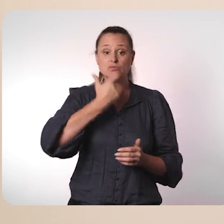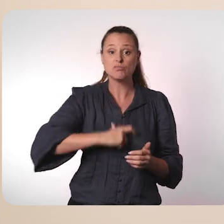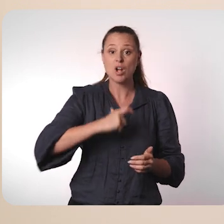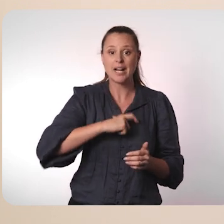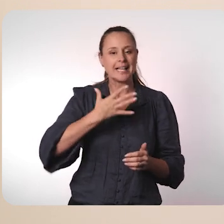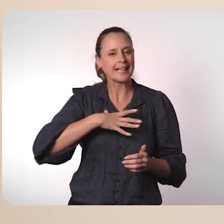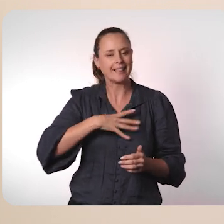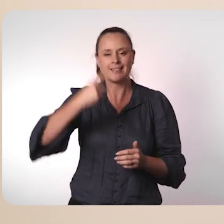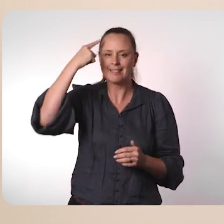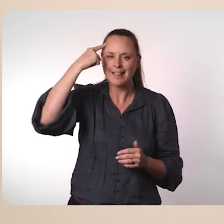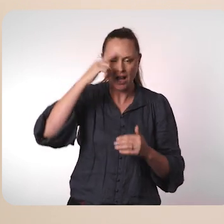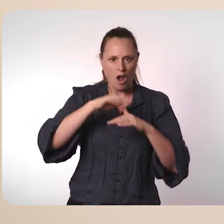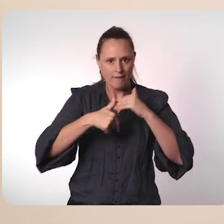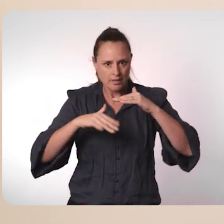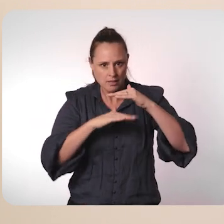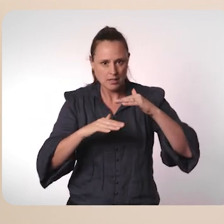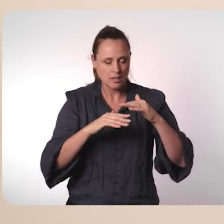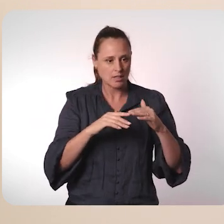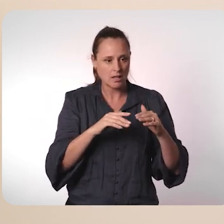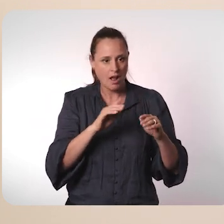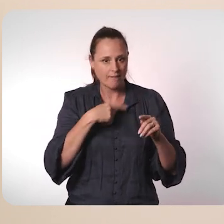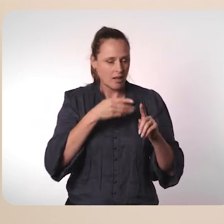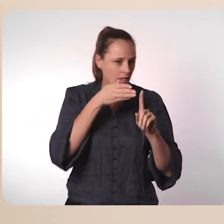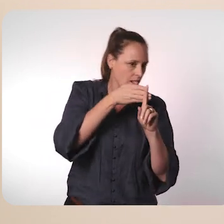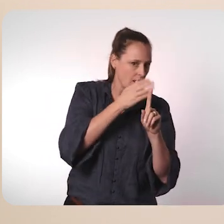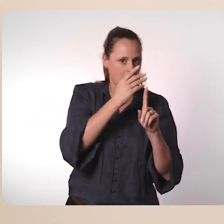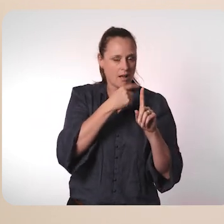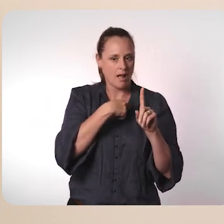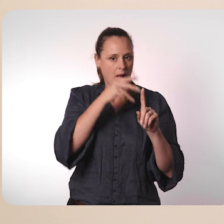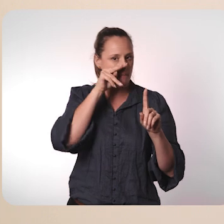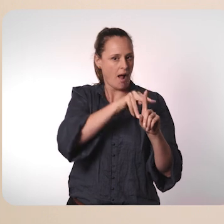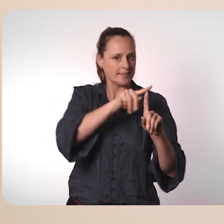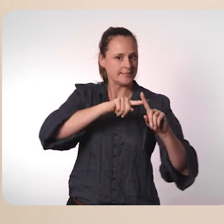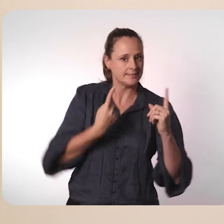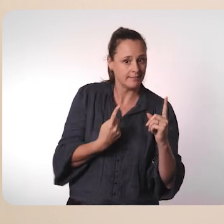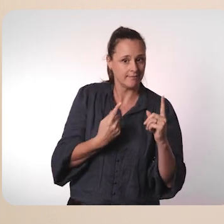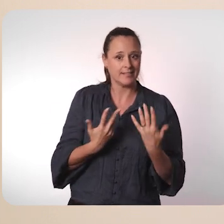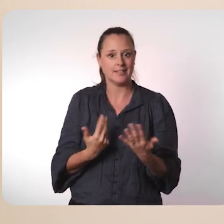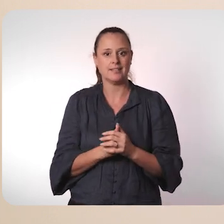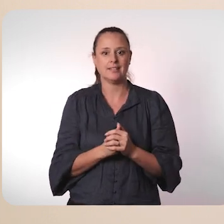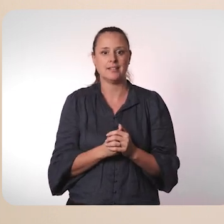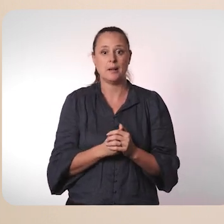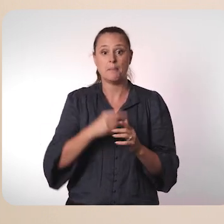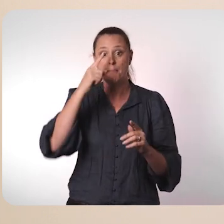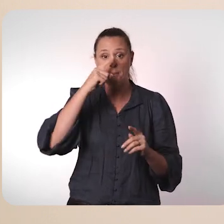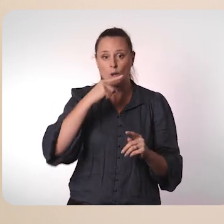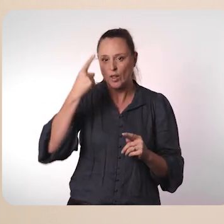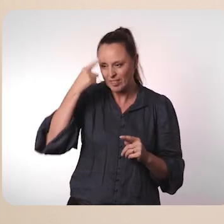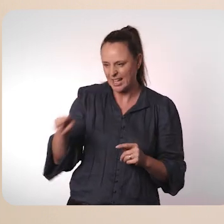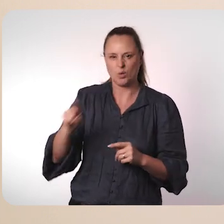that exists as a society, that women and girls with disabilities have reduced parenting